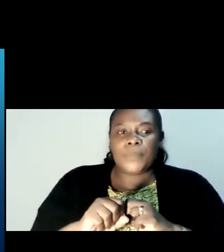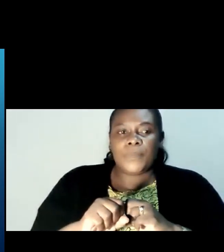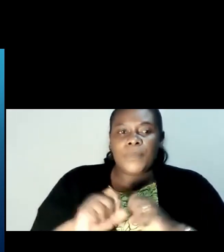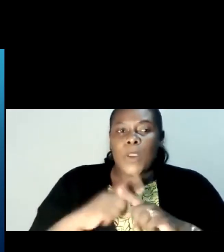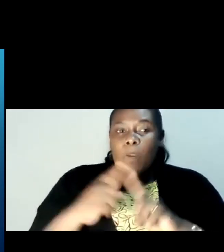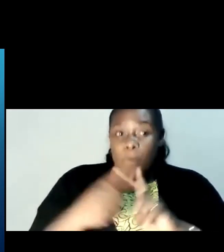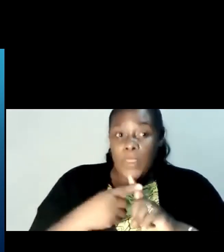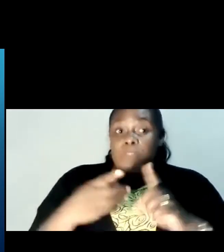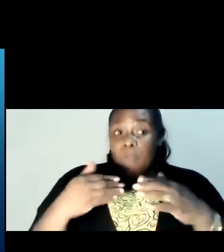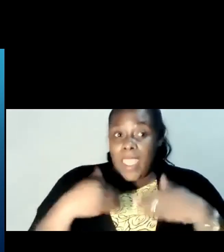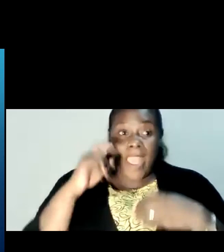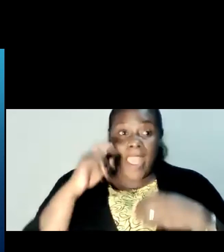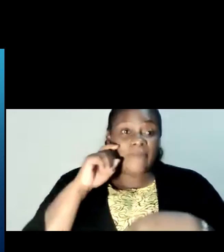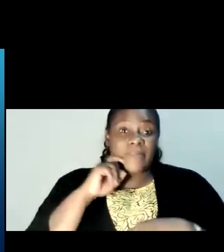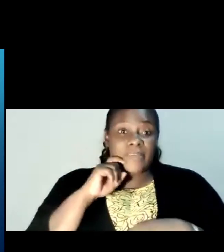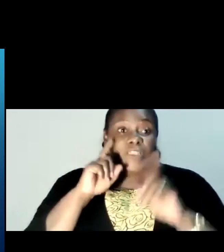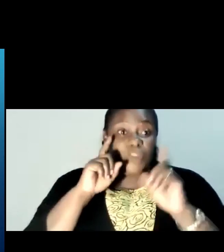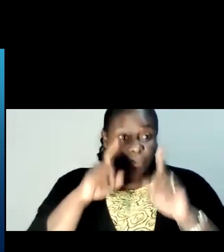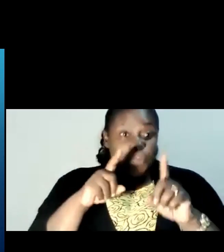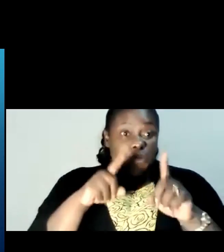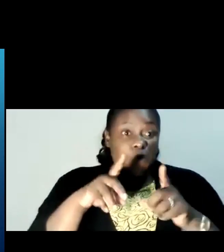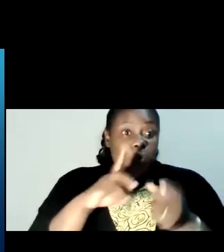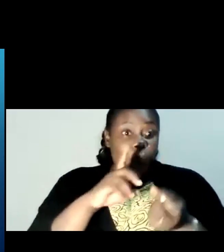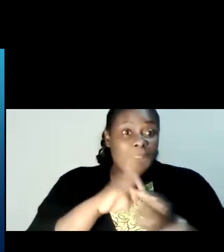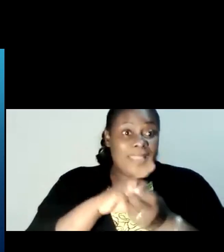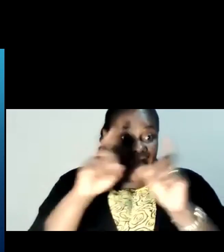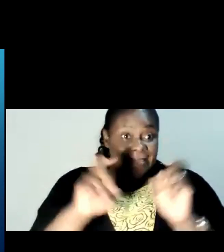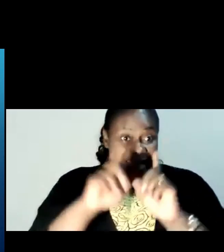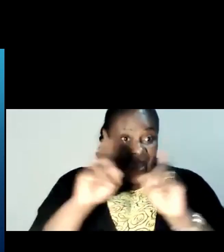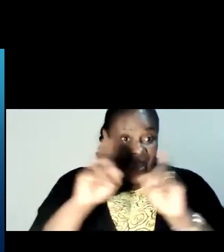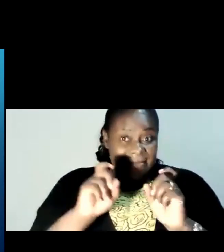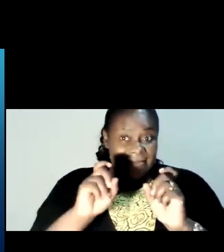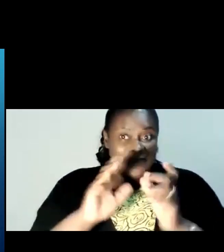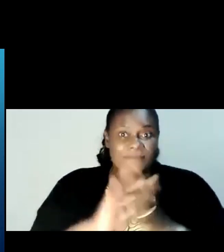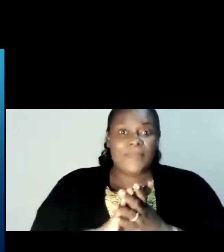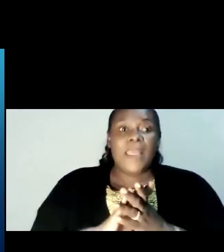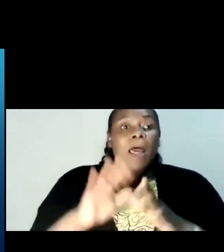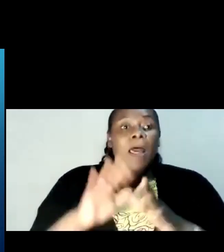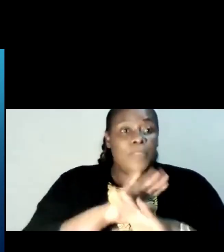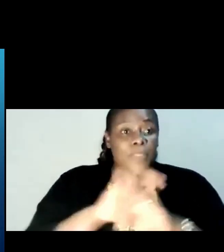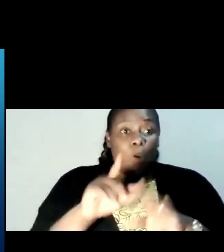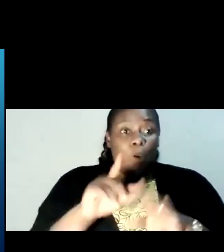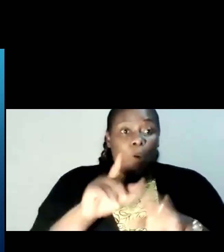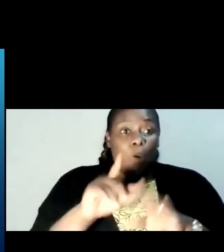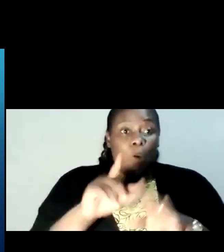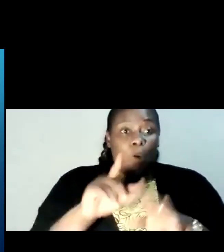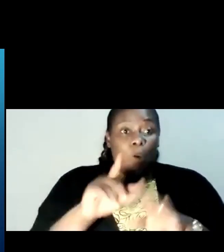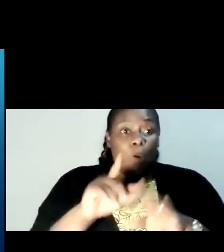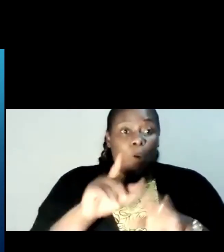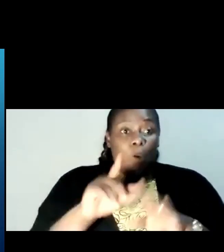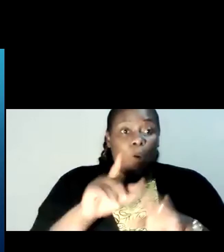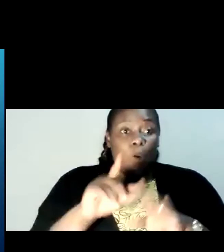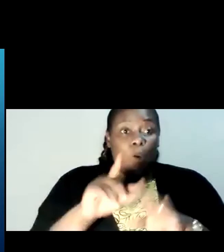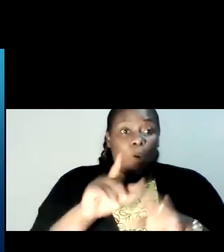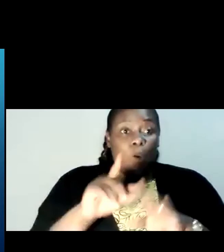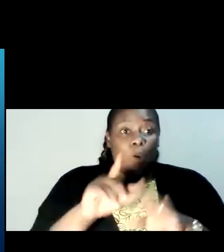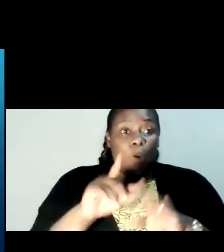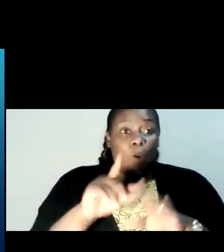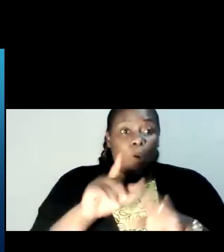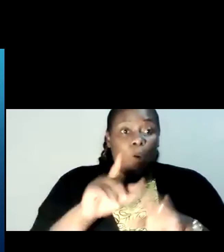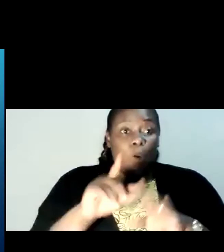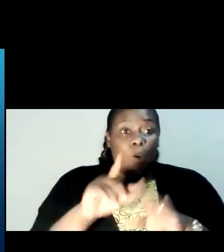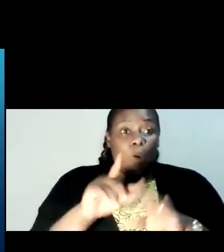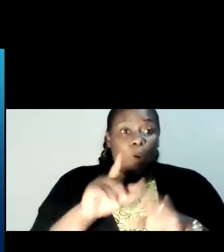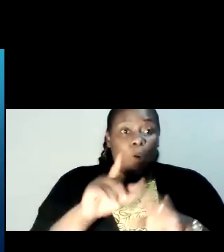should you yourself go to get tested, but you should also take your partner to get tested. Because if you or